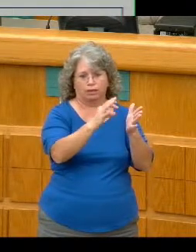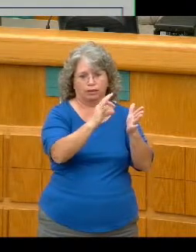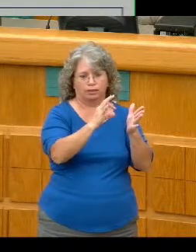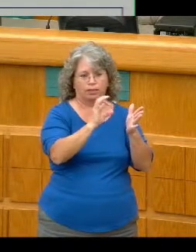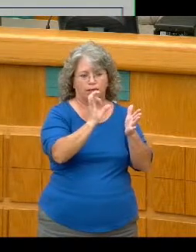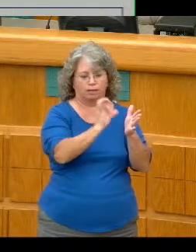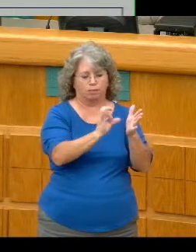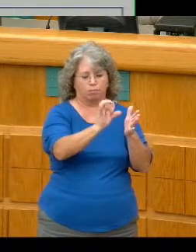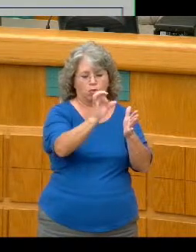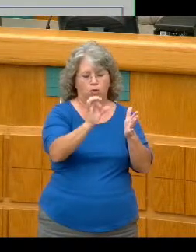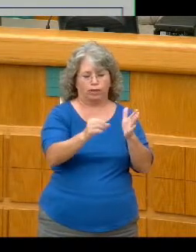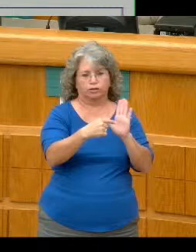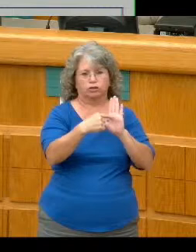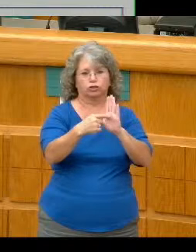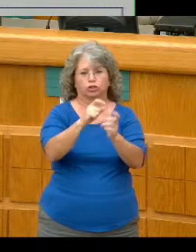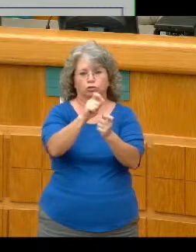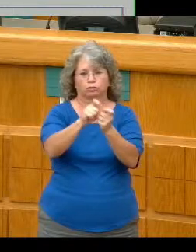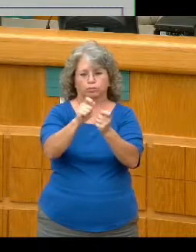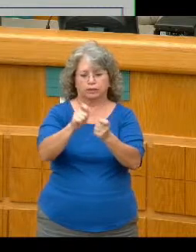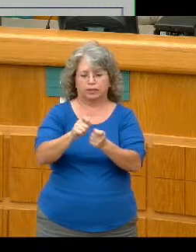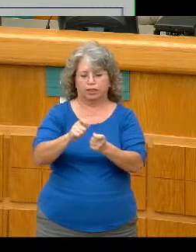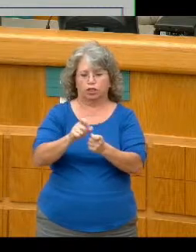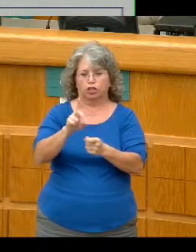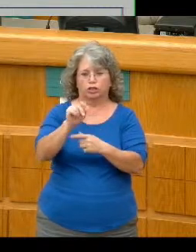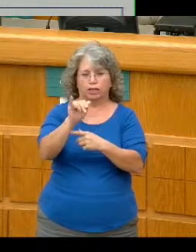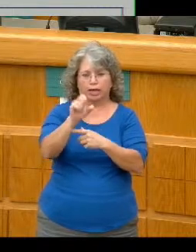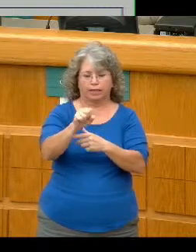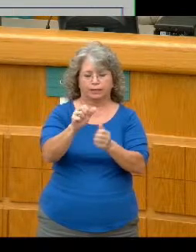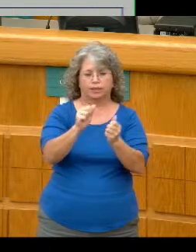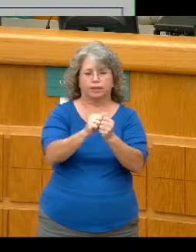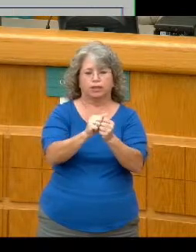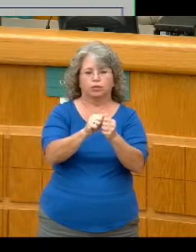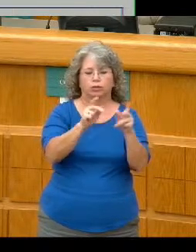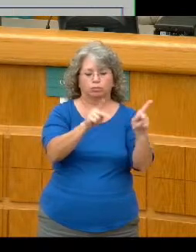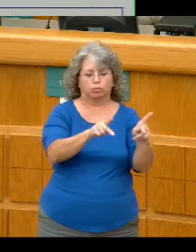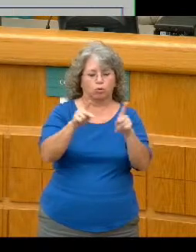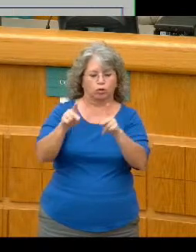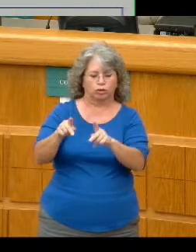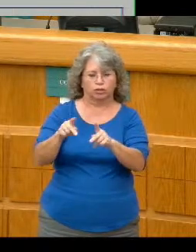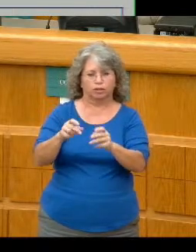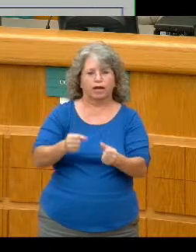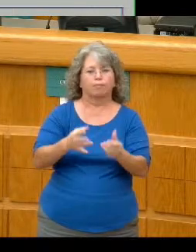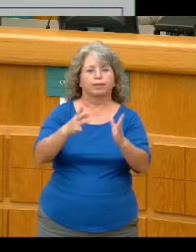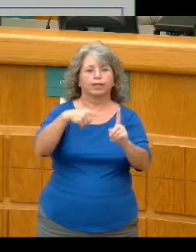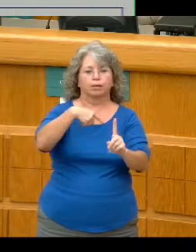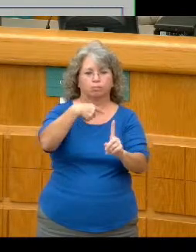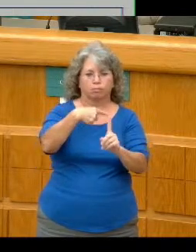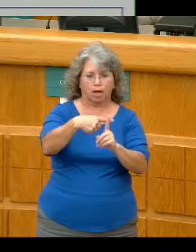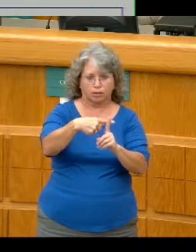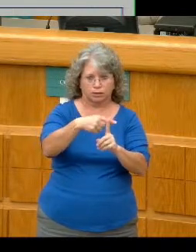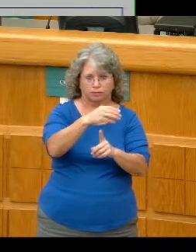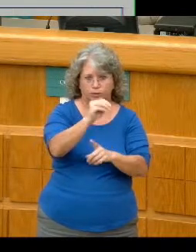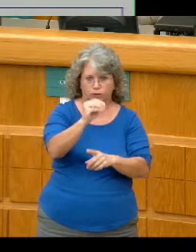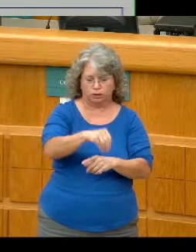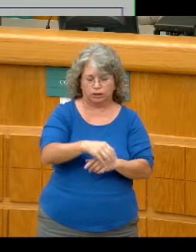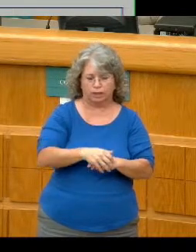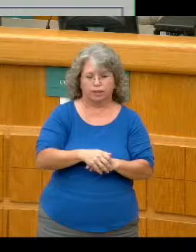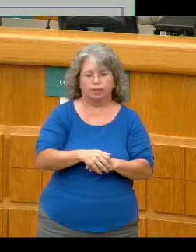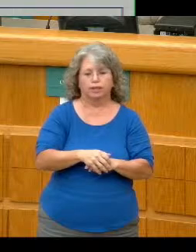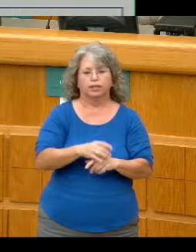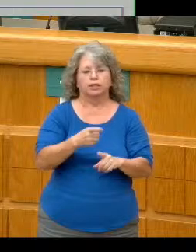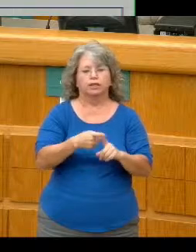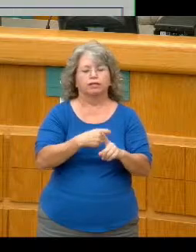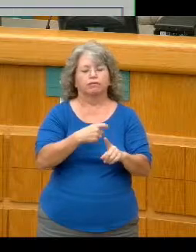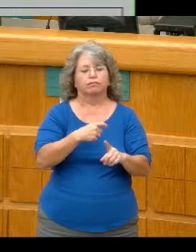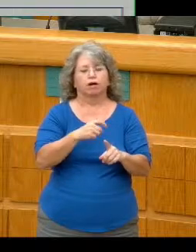the points represent particular days with the proportion of positives. With these two data sources, the local public health